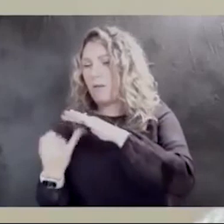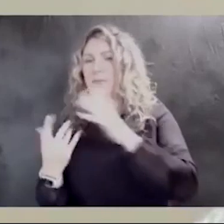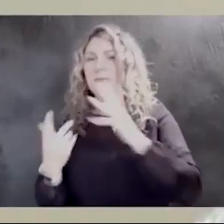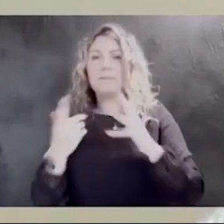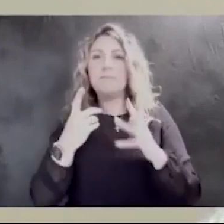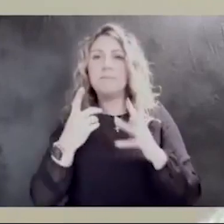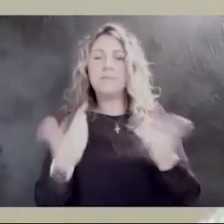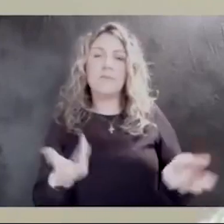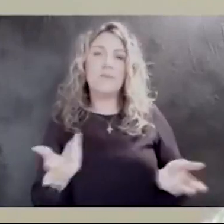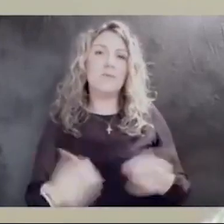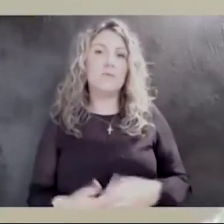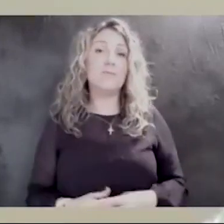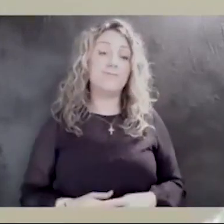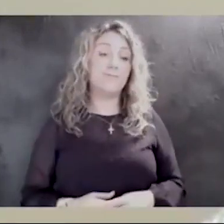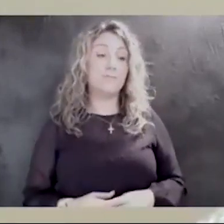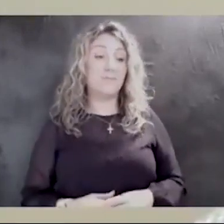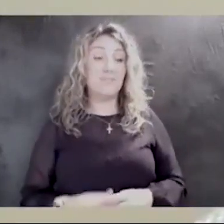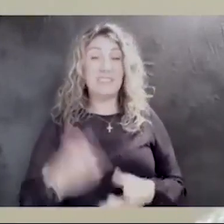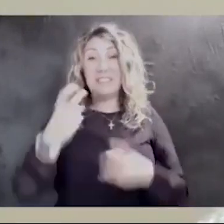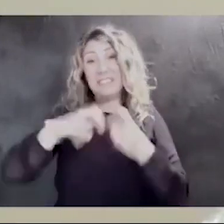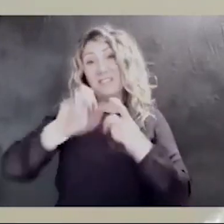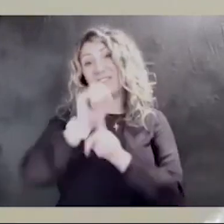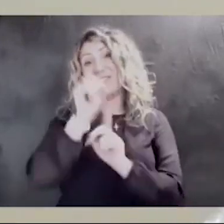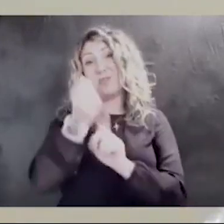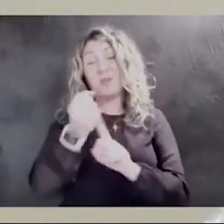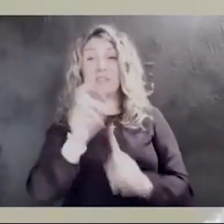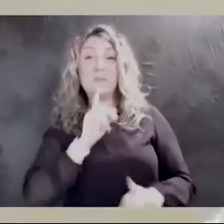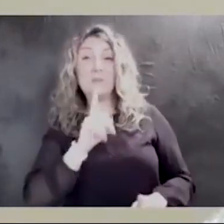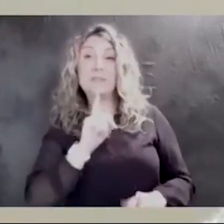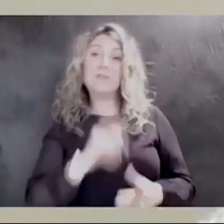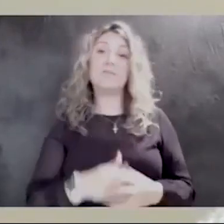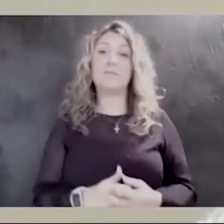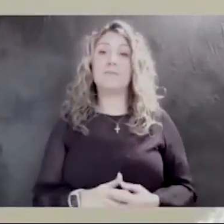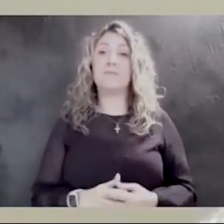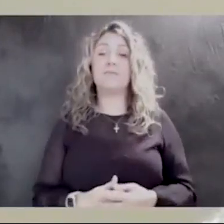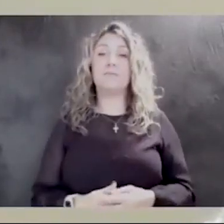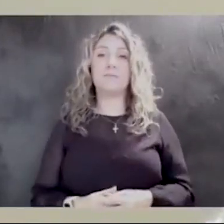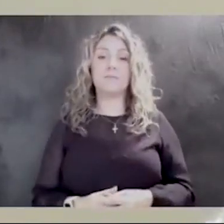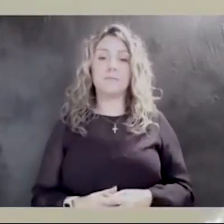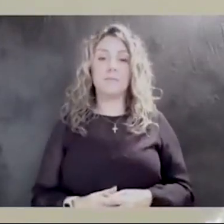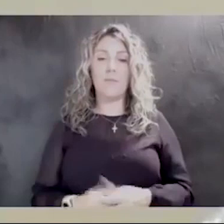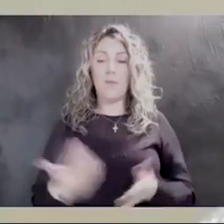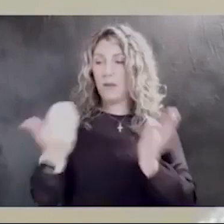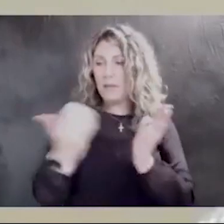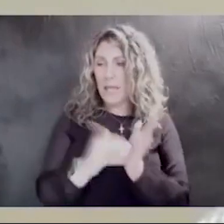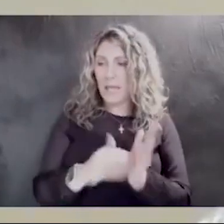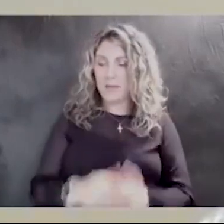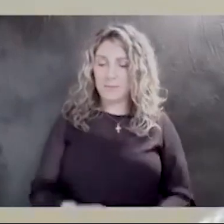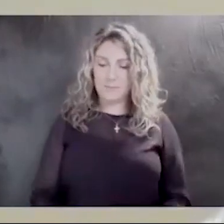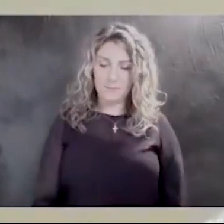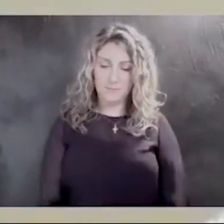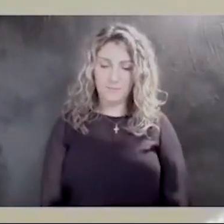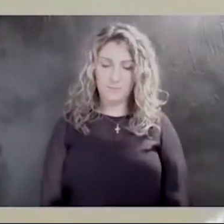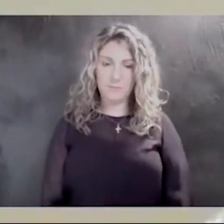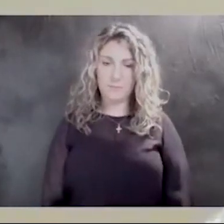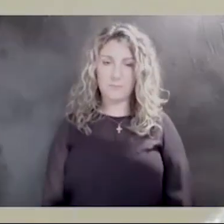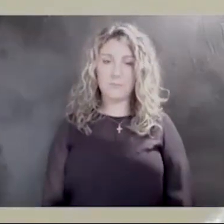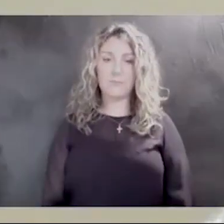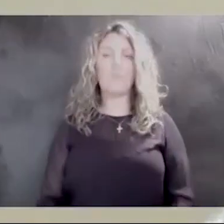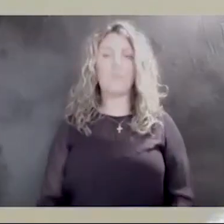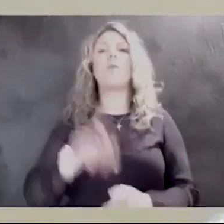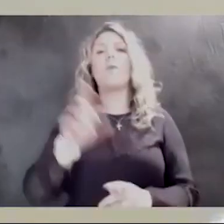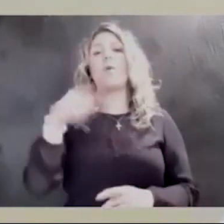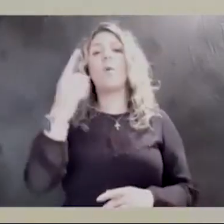difficult situation. And again, we also only test or